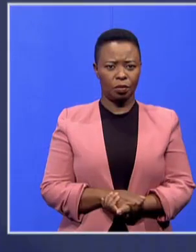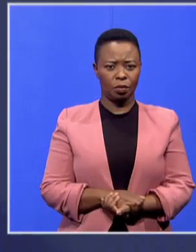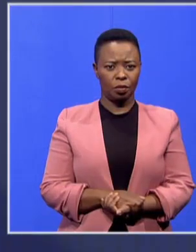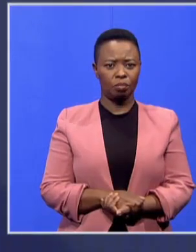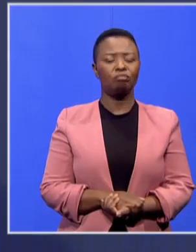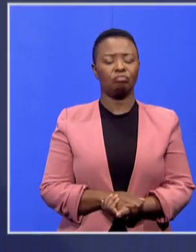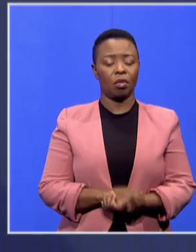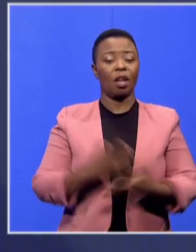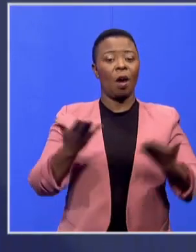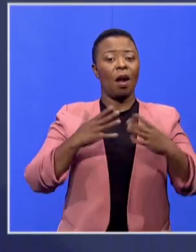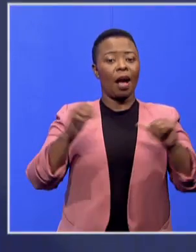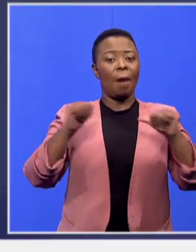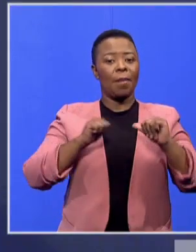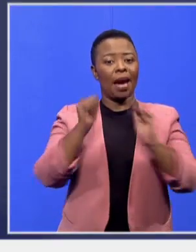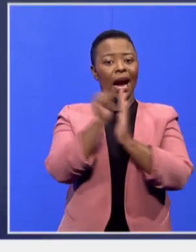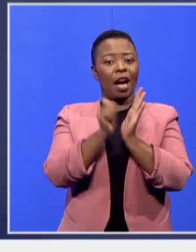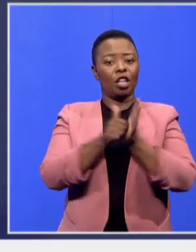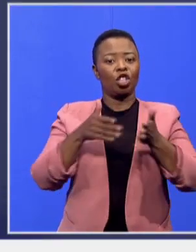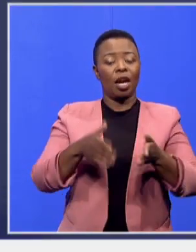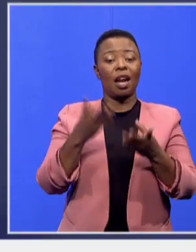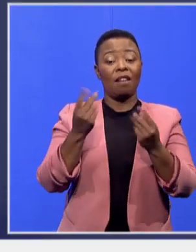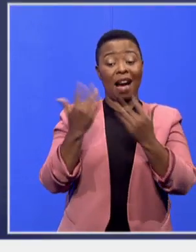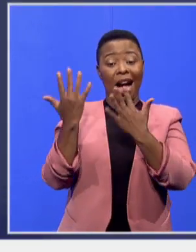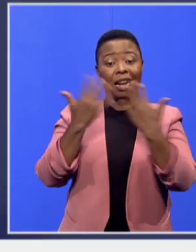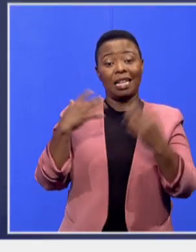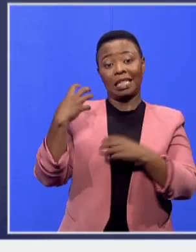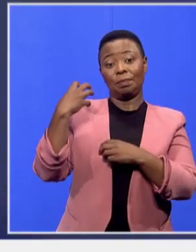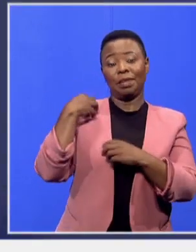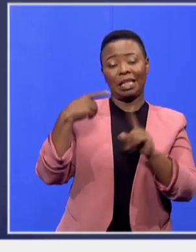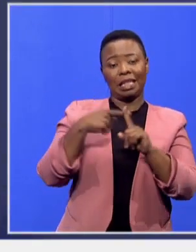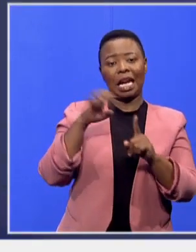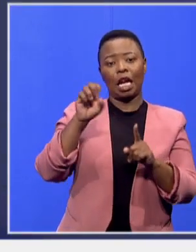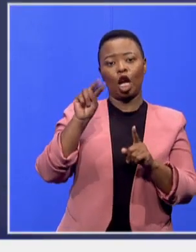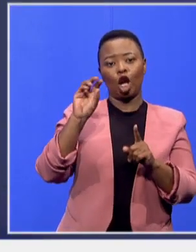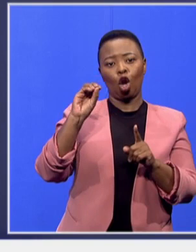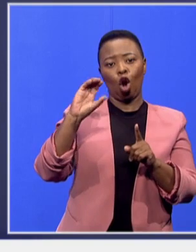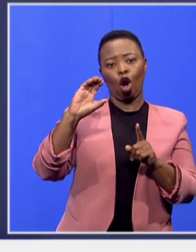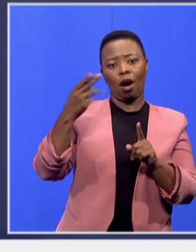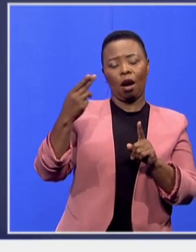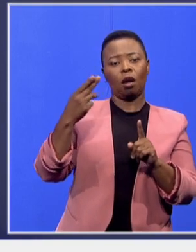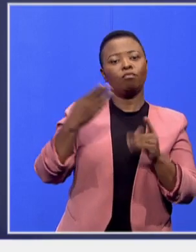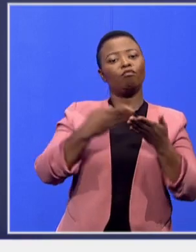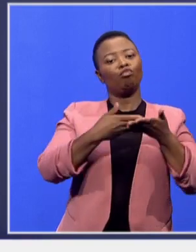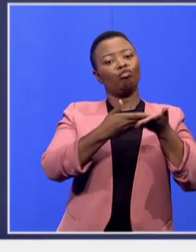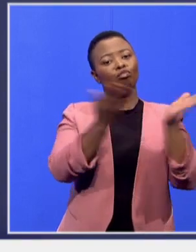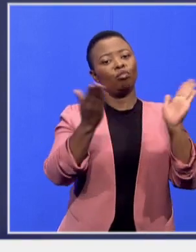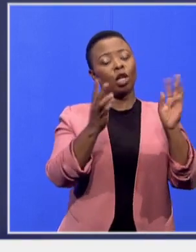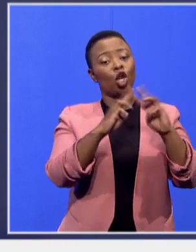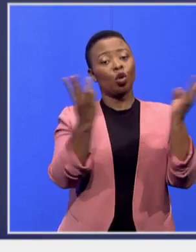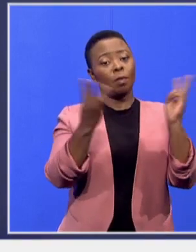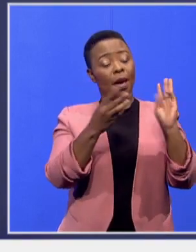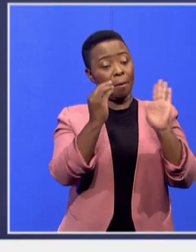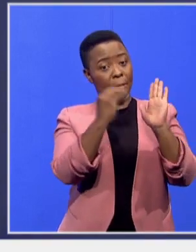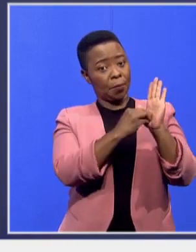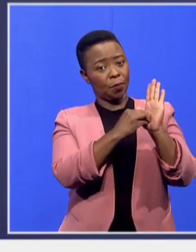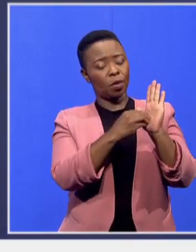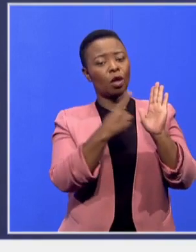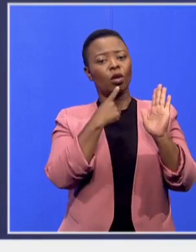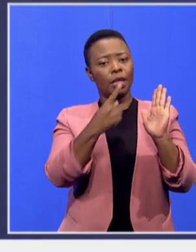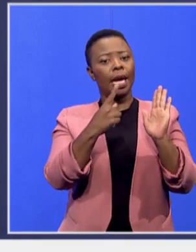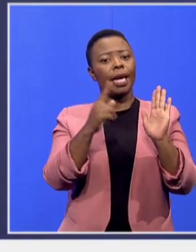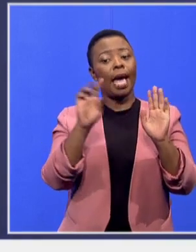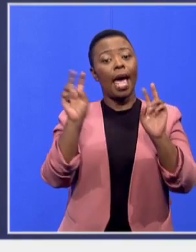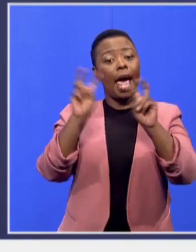Welcome back to the agenda. So with the Finance Minister Enoch Godongwana having gazetted regulations that exempt Eskom from disclosing irregular and